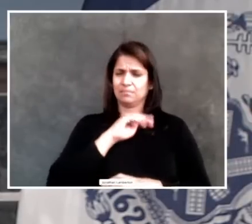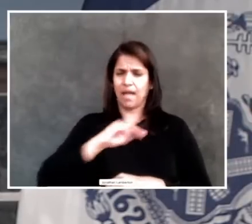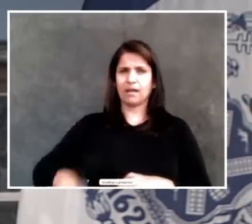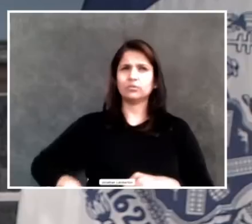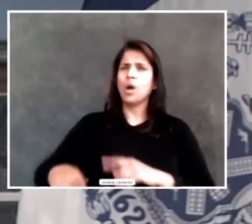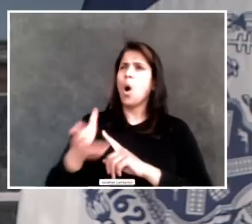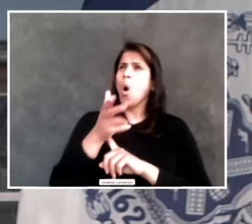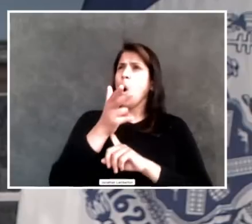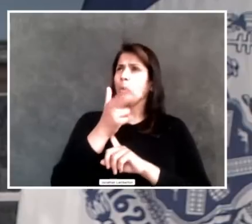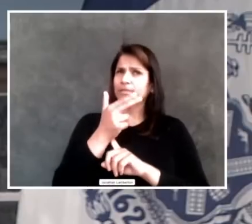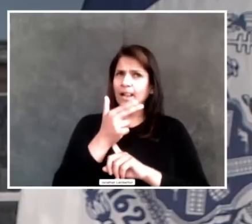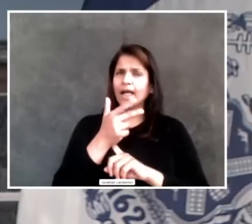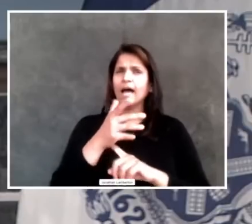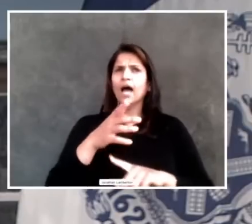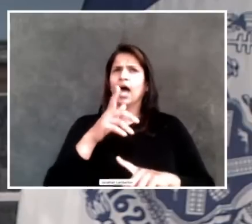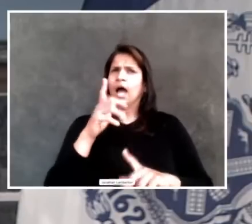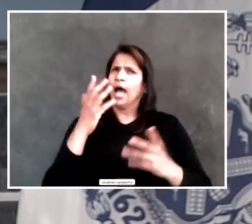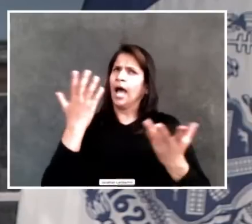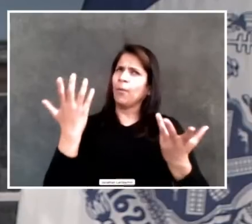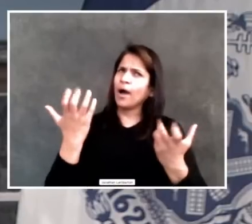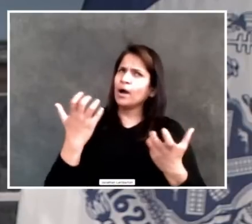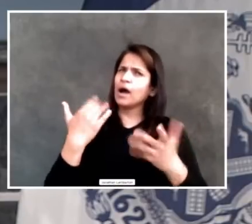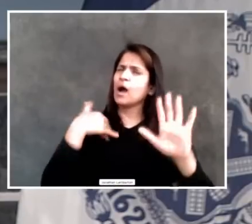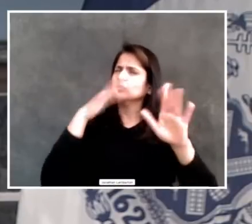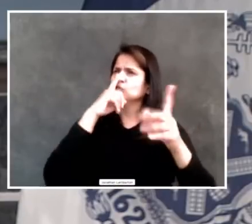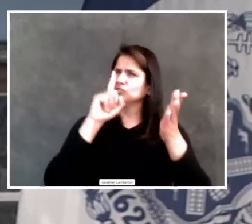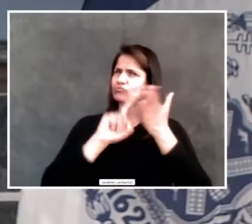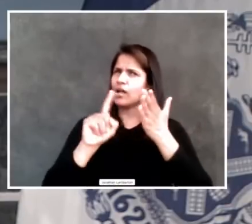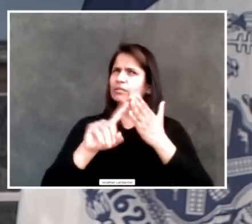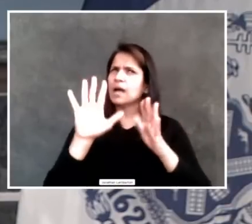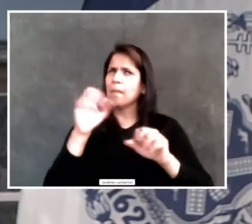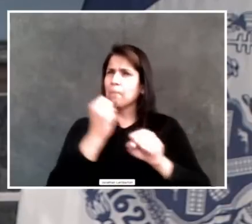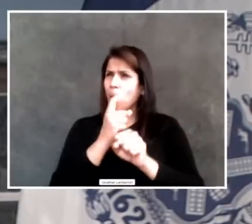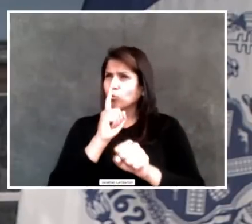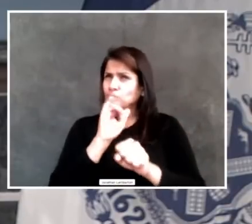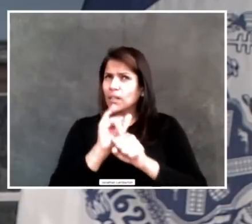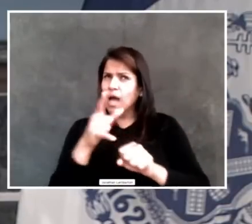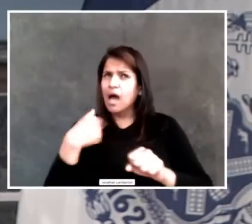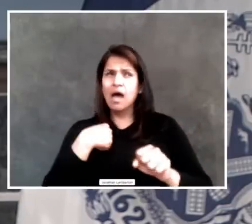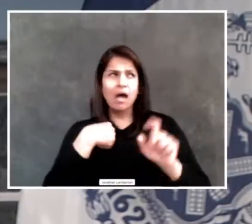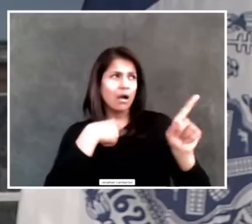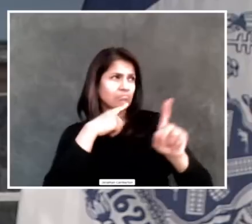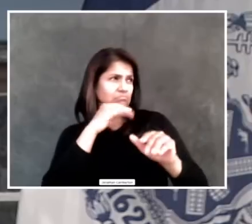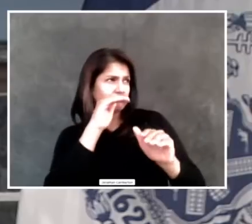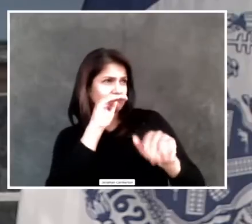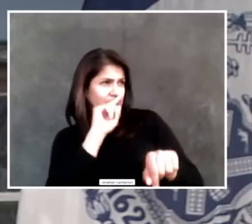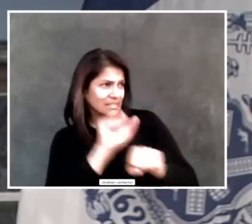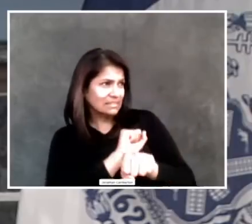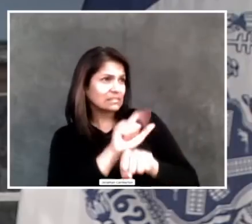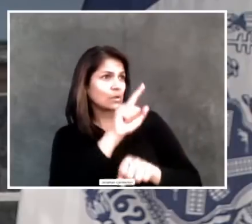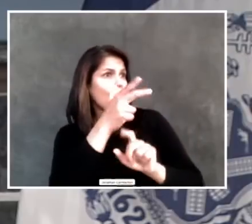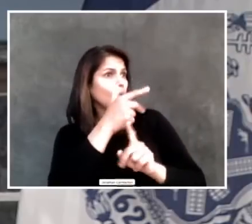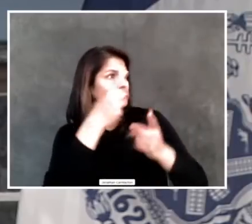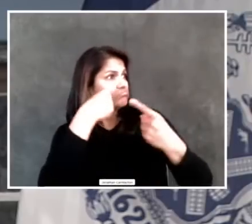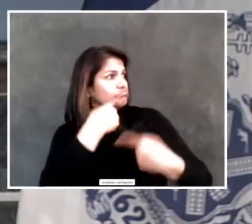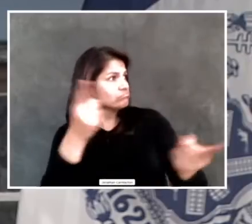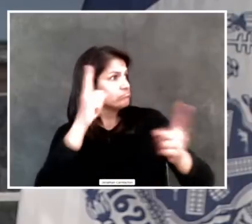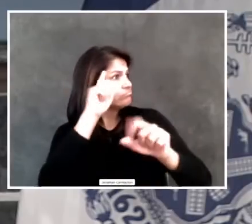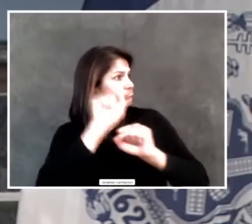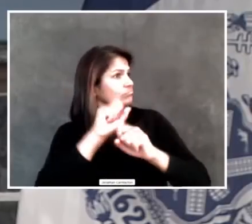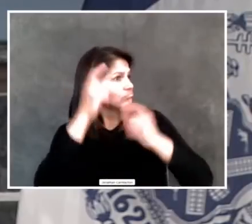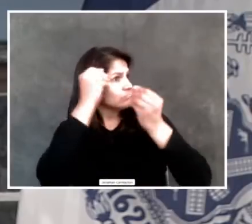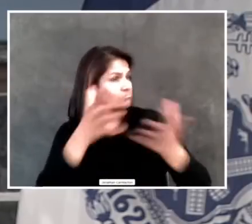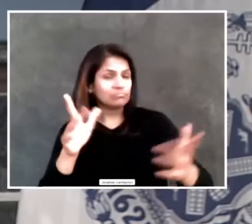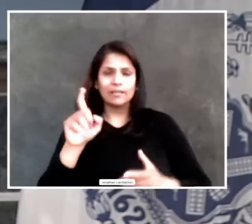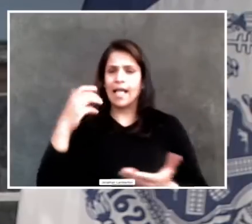to be public, but we do have one hotel ready to go and we'll add as needed. So our team will follow up because we just need to confirm